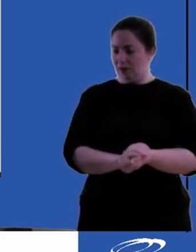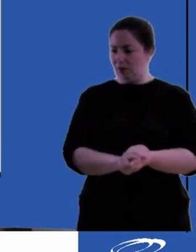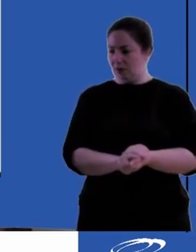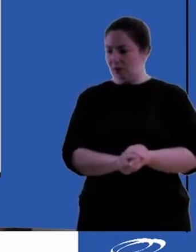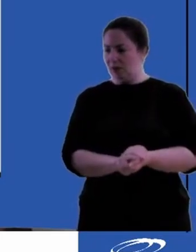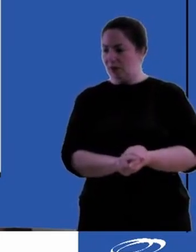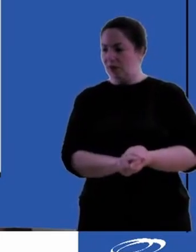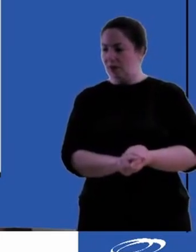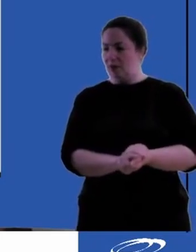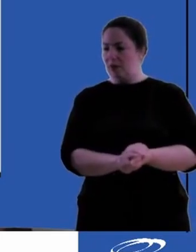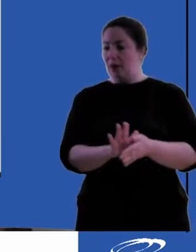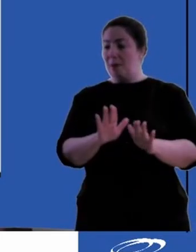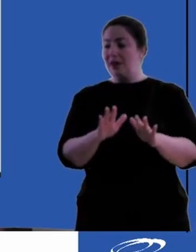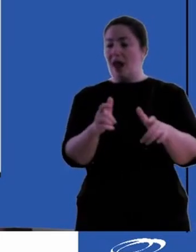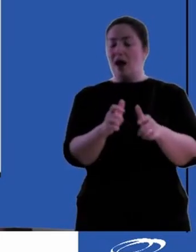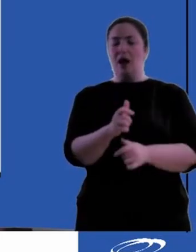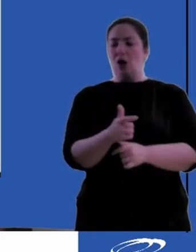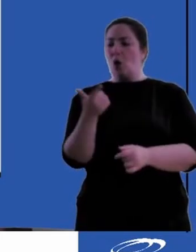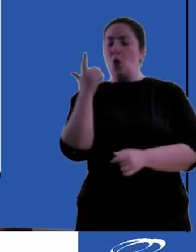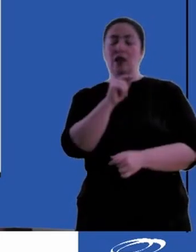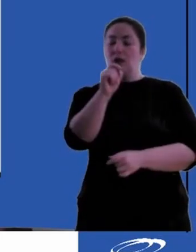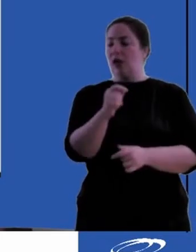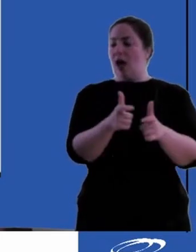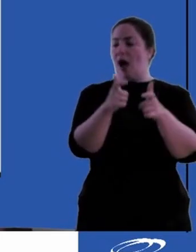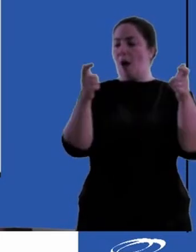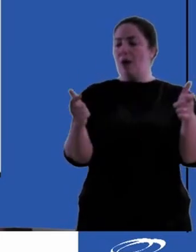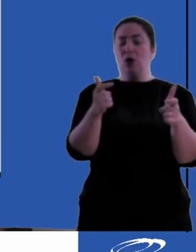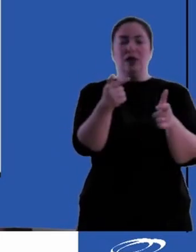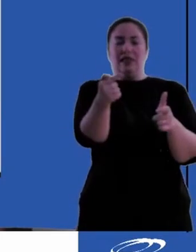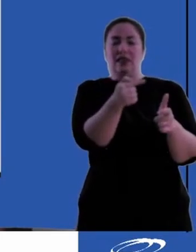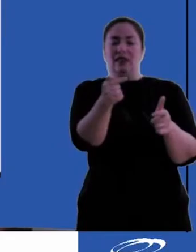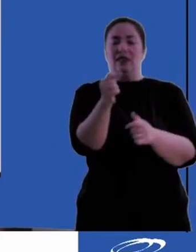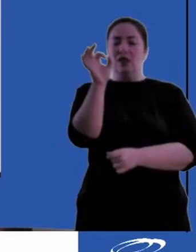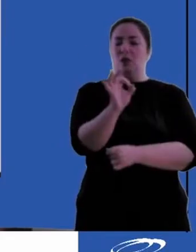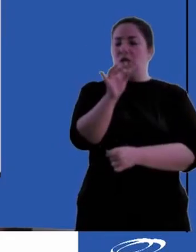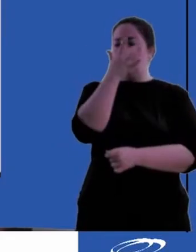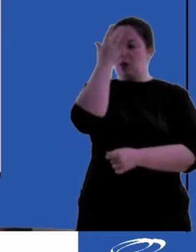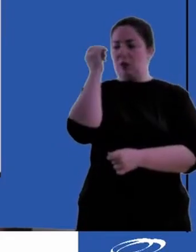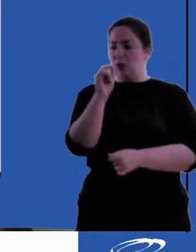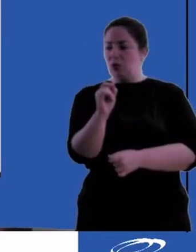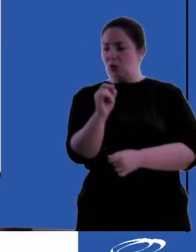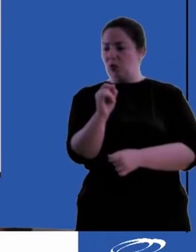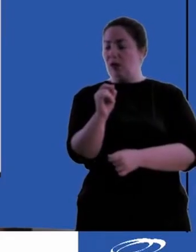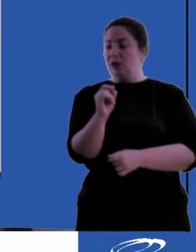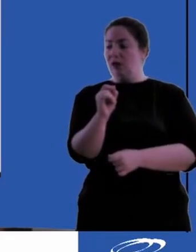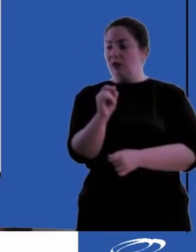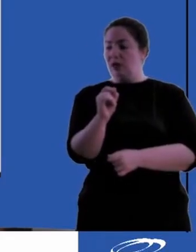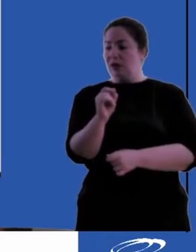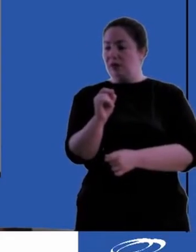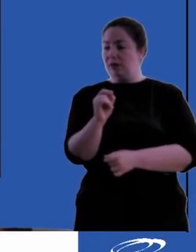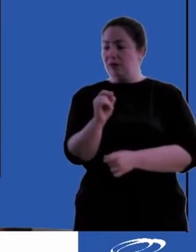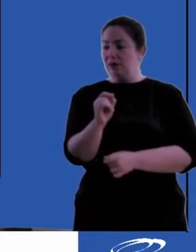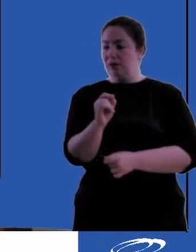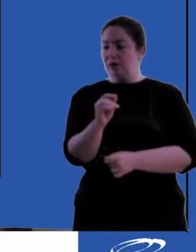little bit to 77% versus 73% with culture, but we still have microbiologically negative cases. So here we